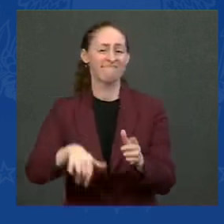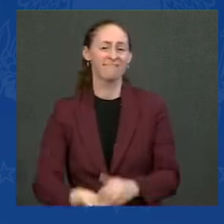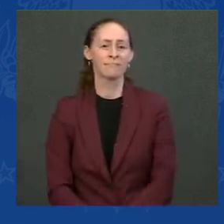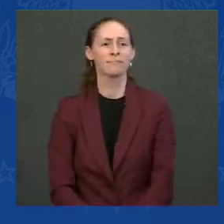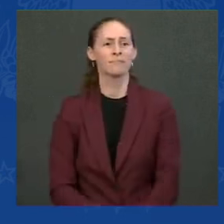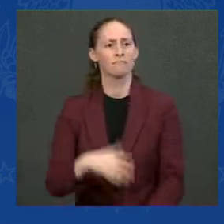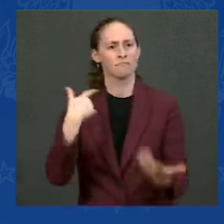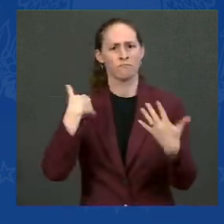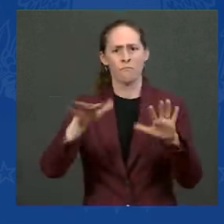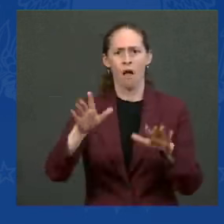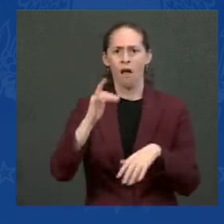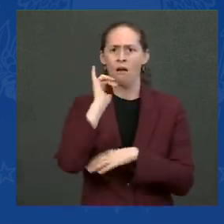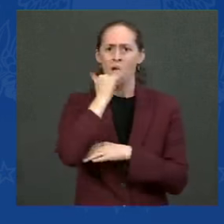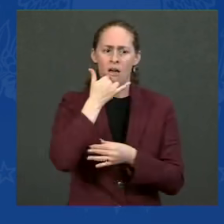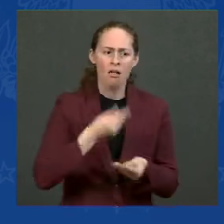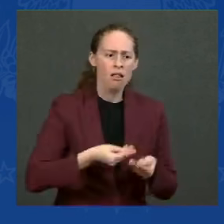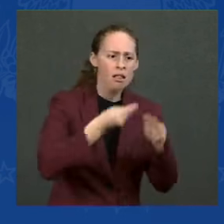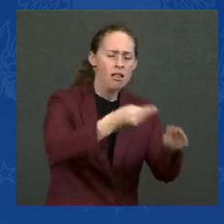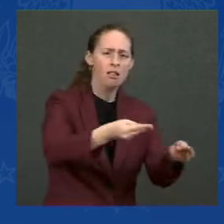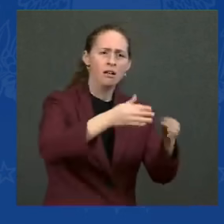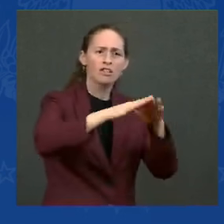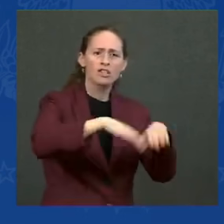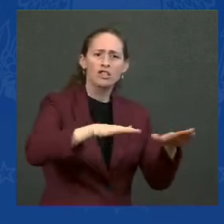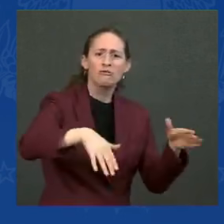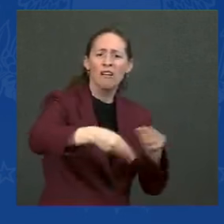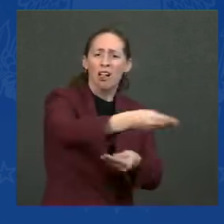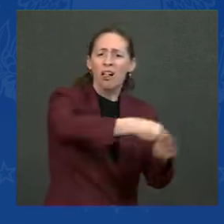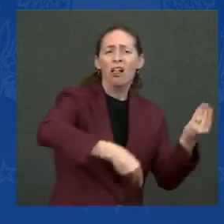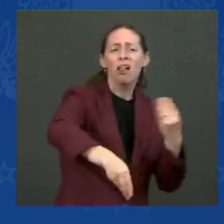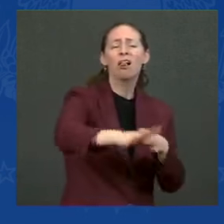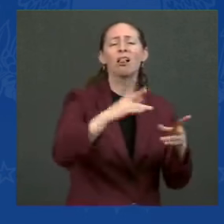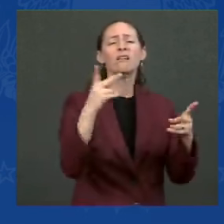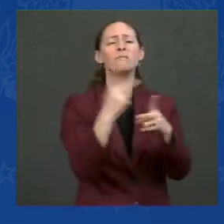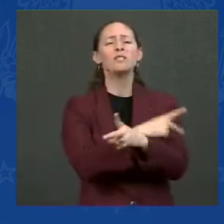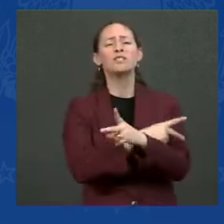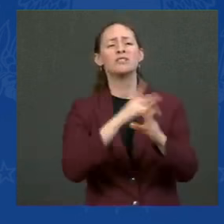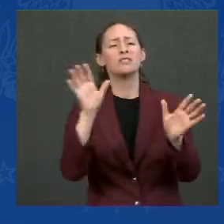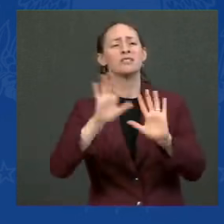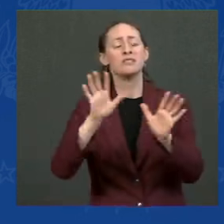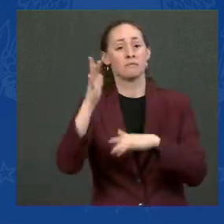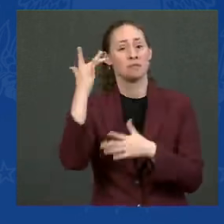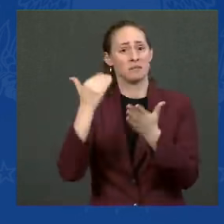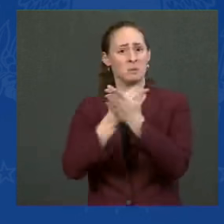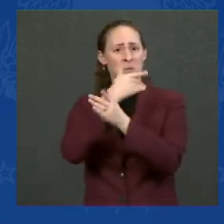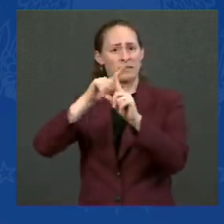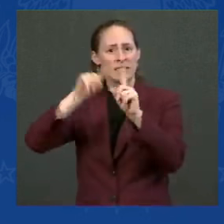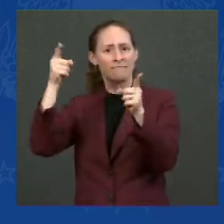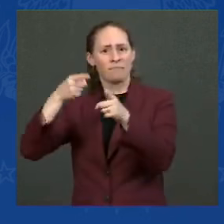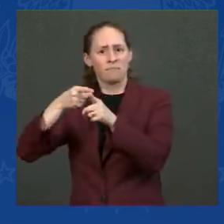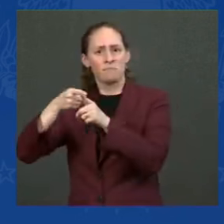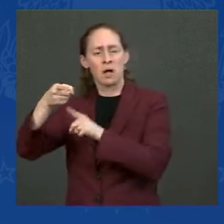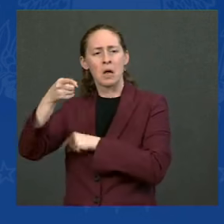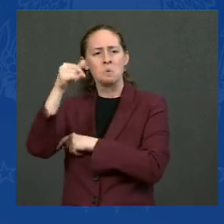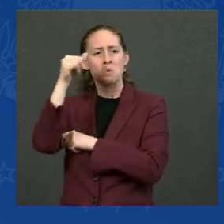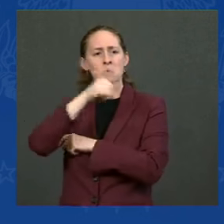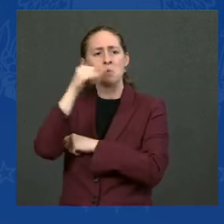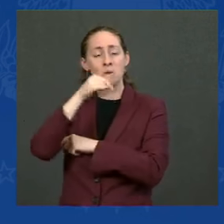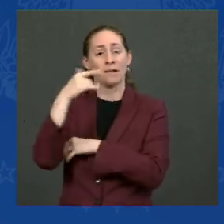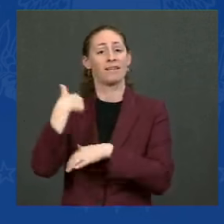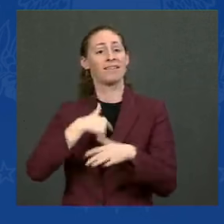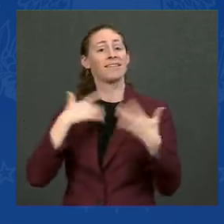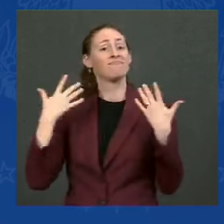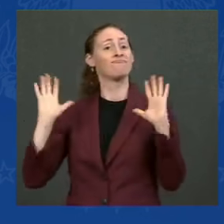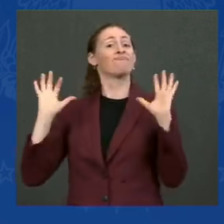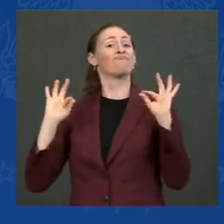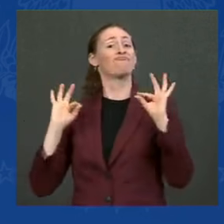society, in our hospitals, or the risk of other variants, it's all dangerous and obvious, but we're still not there. We have to